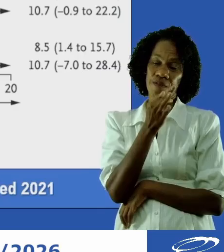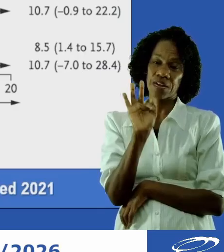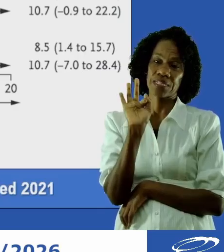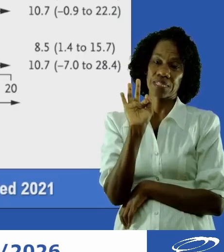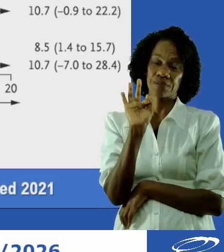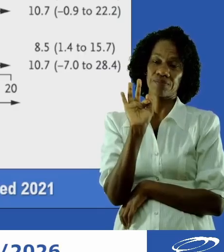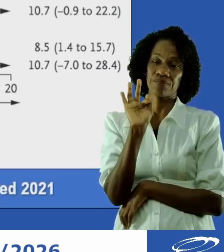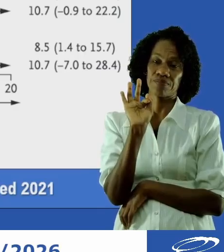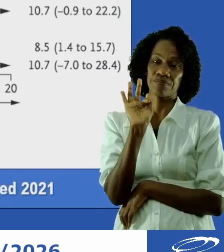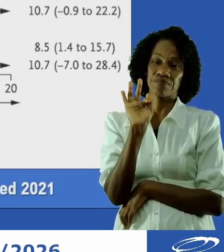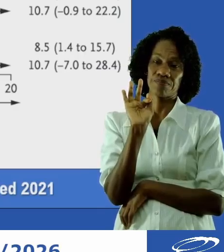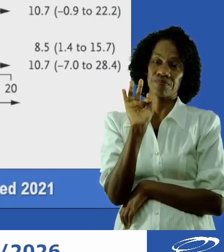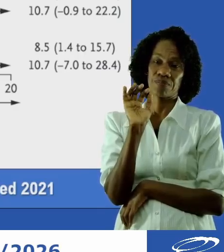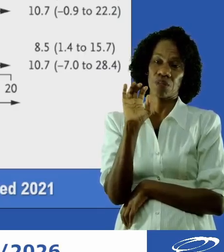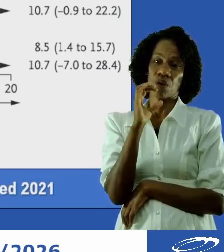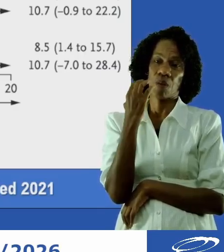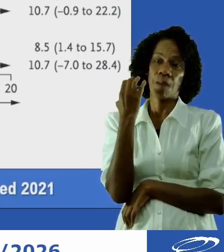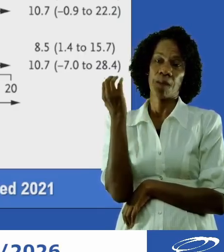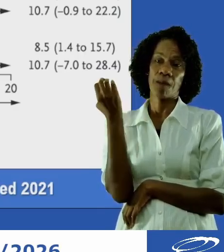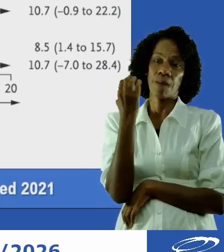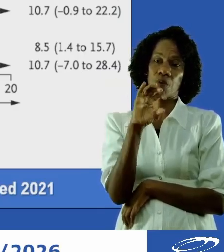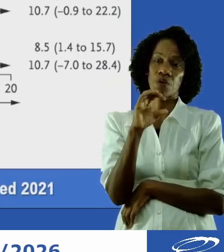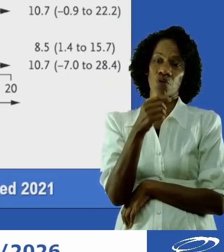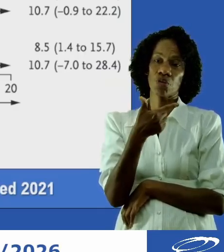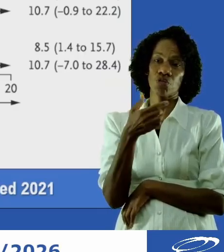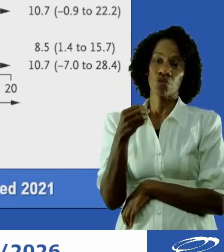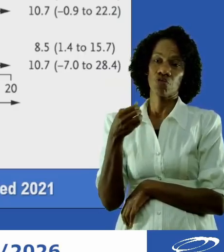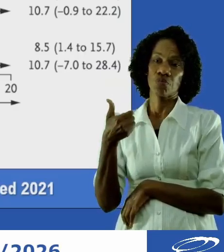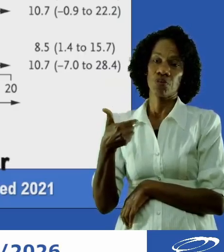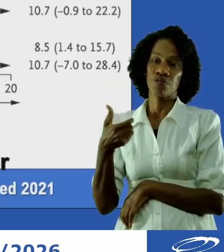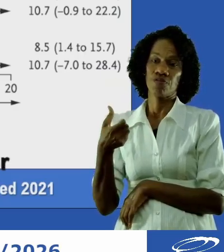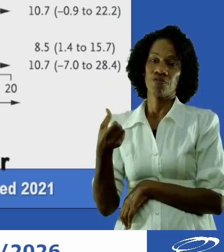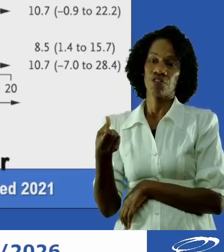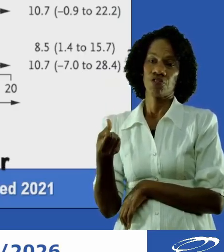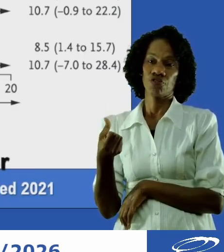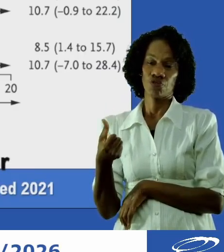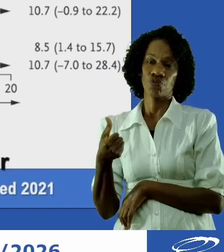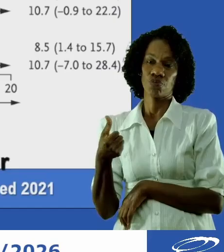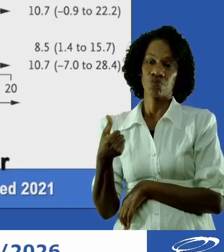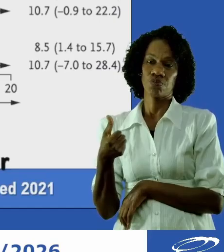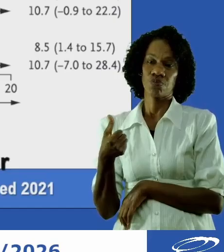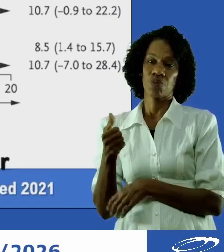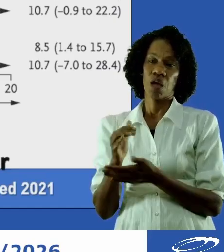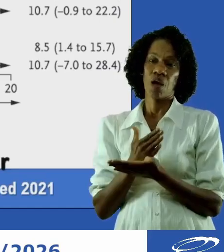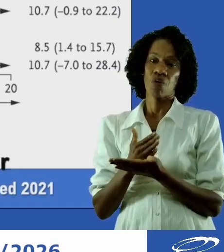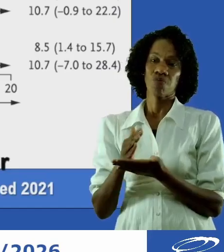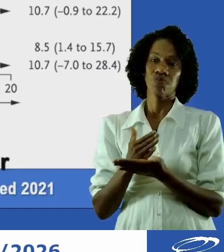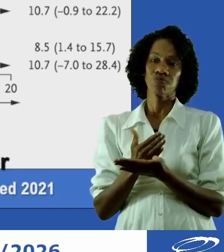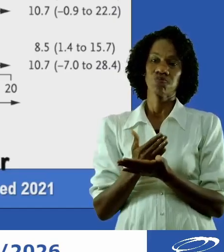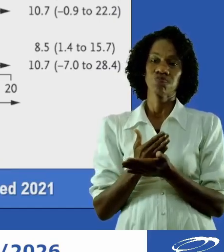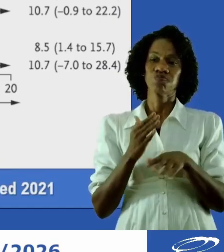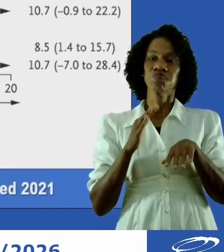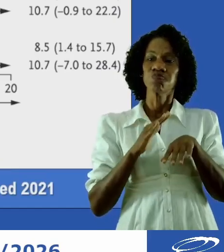2021, that I'm sure we all know. And the authors randomized patients to 6